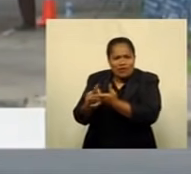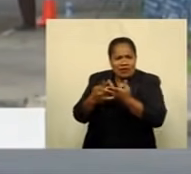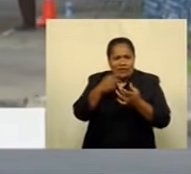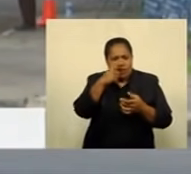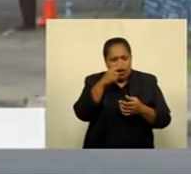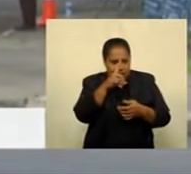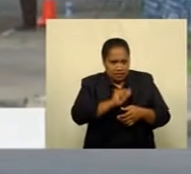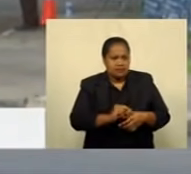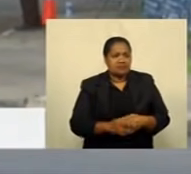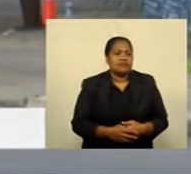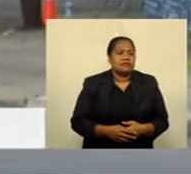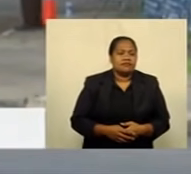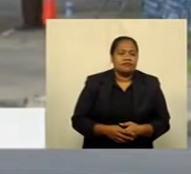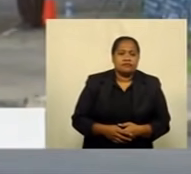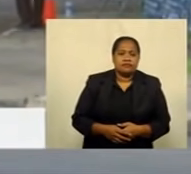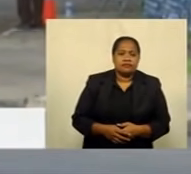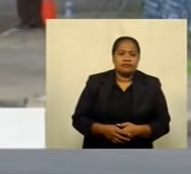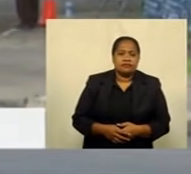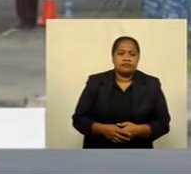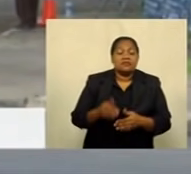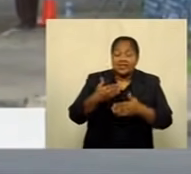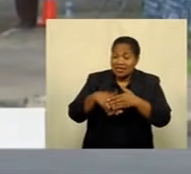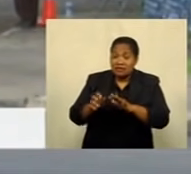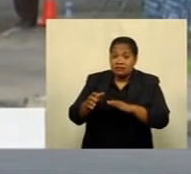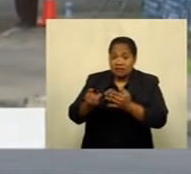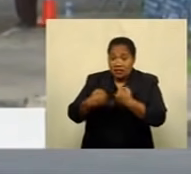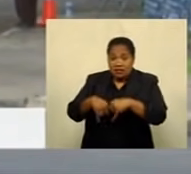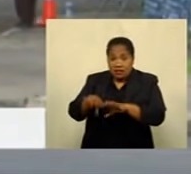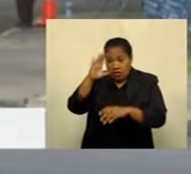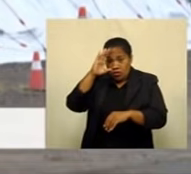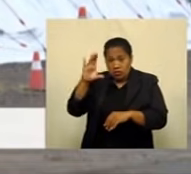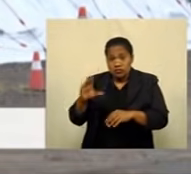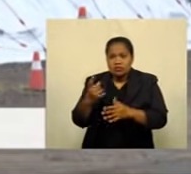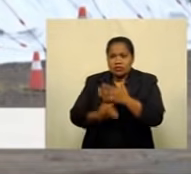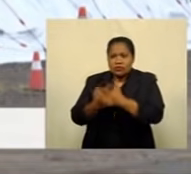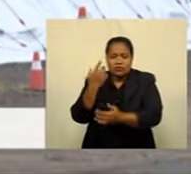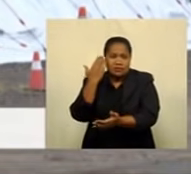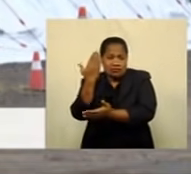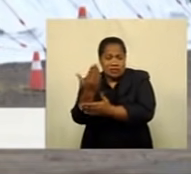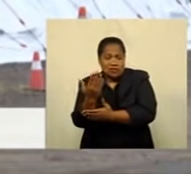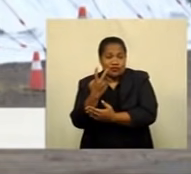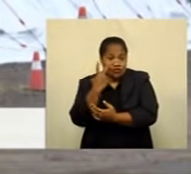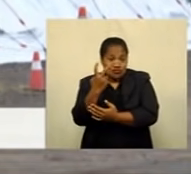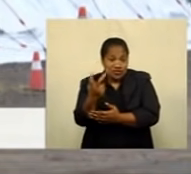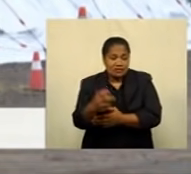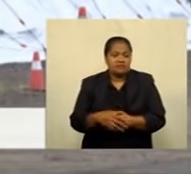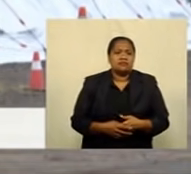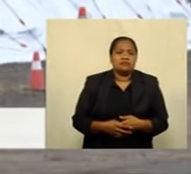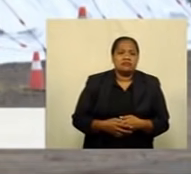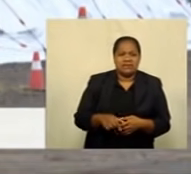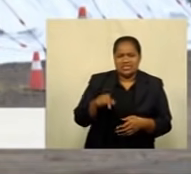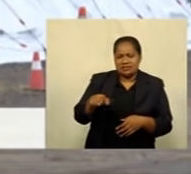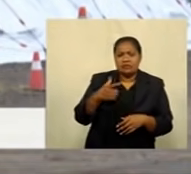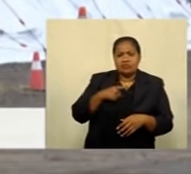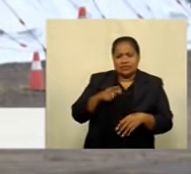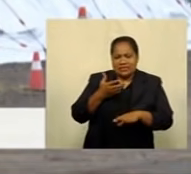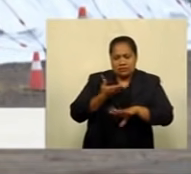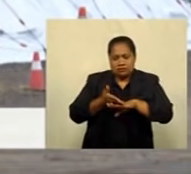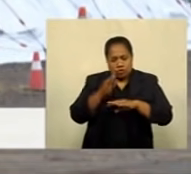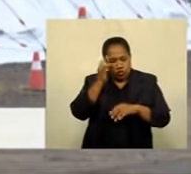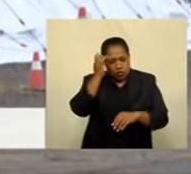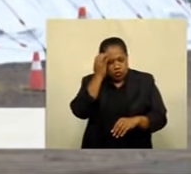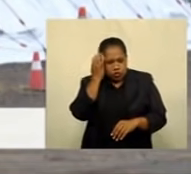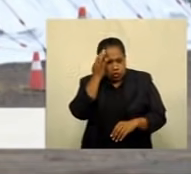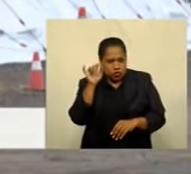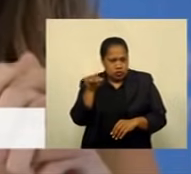massive spikes in transmission in island countries that were dependent on tourism. Part of this is fueled by new variants of concern. I will say